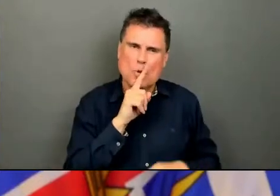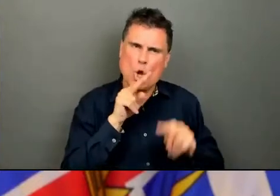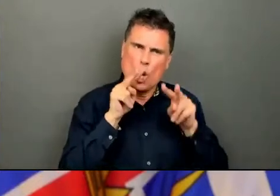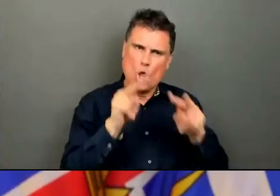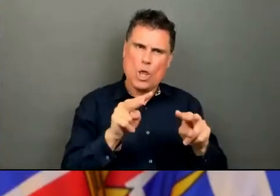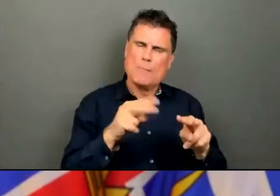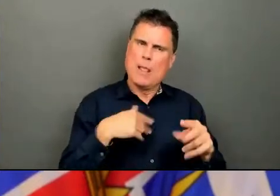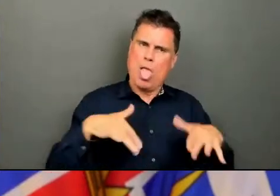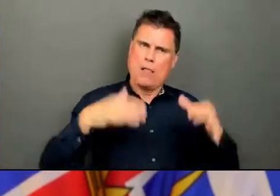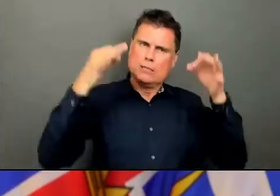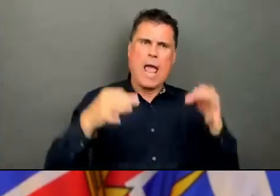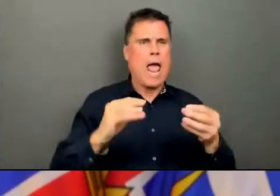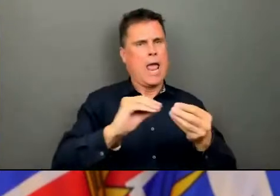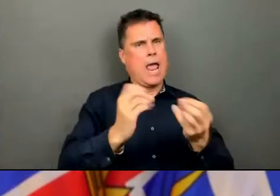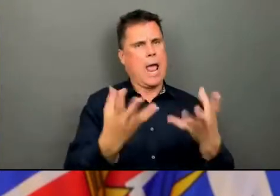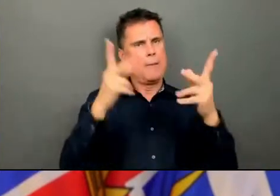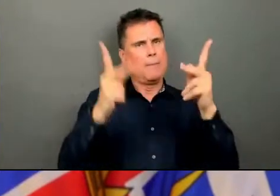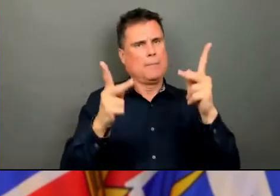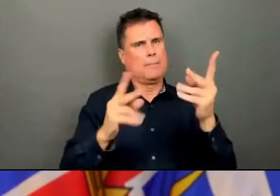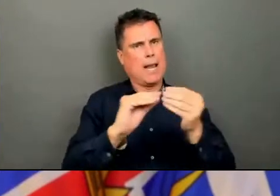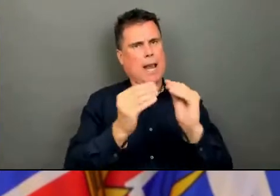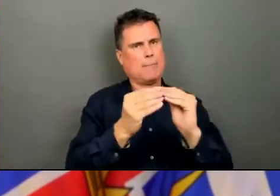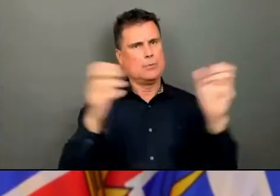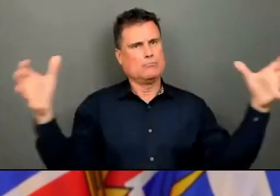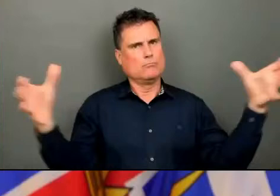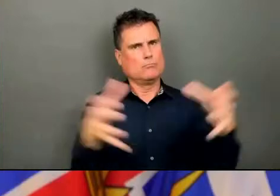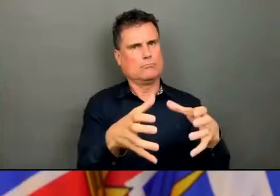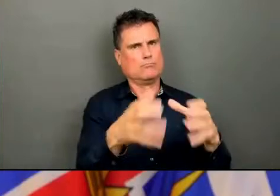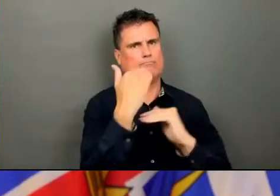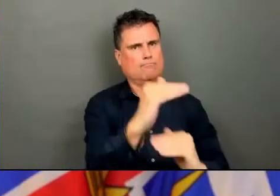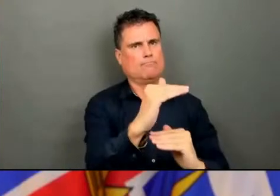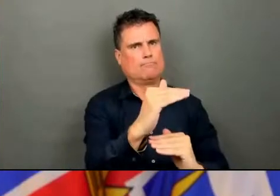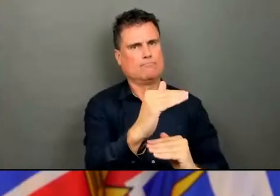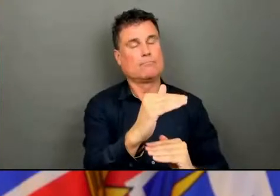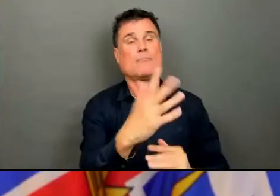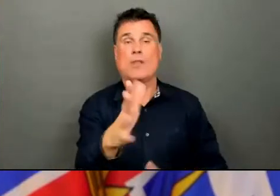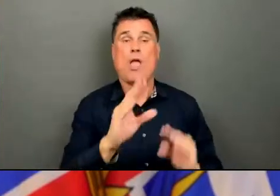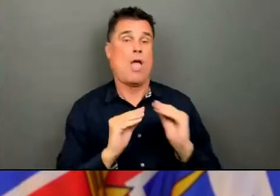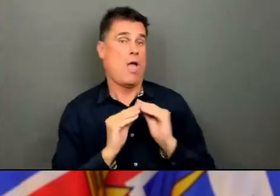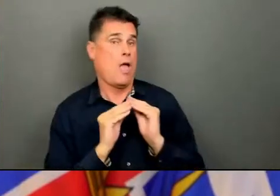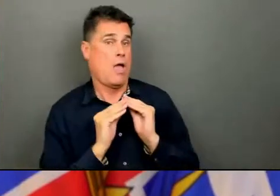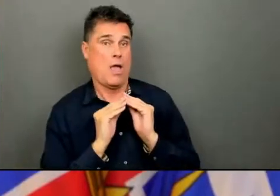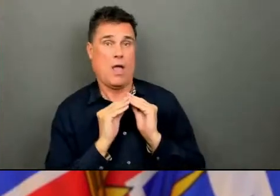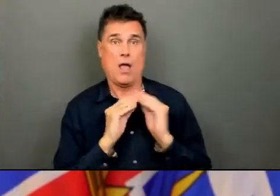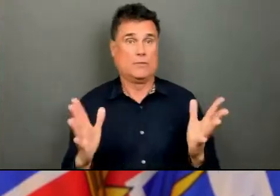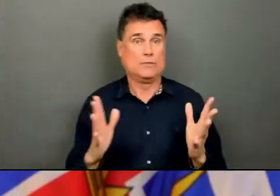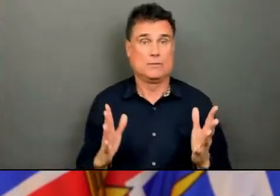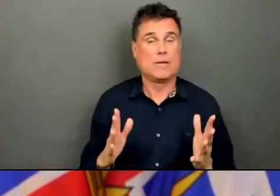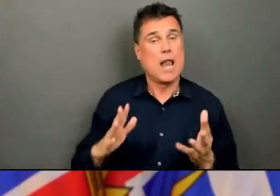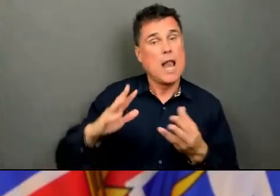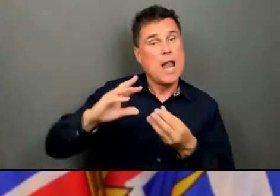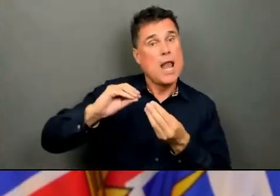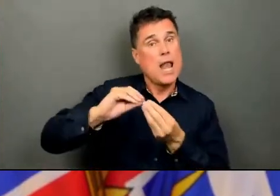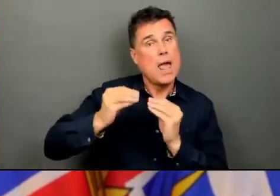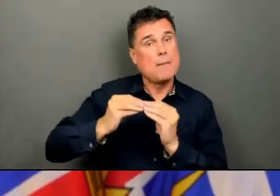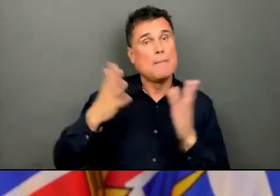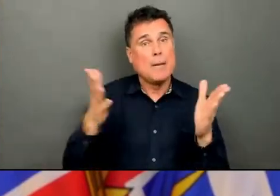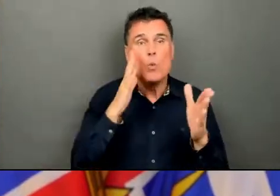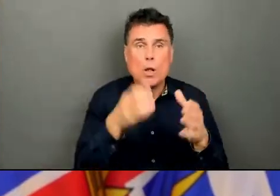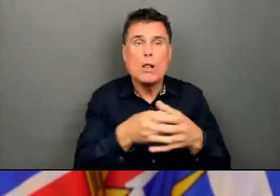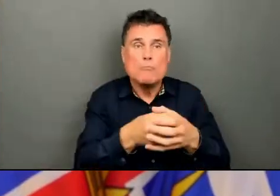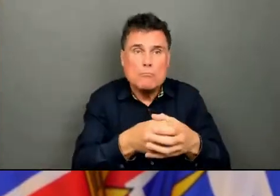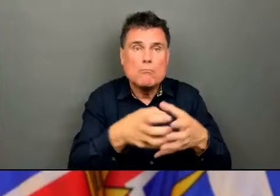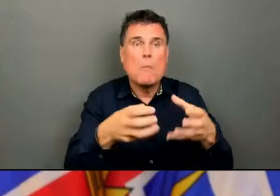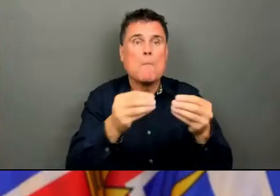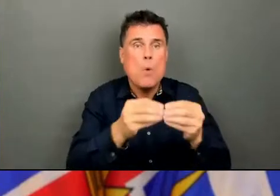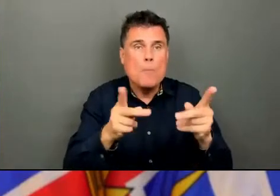have signaled that they will, of course, be higher than they are now, and that depending on how things go, we hope to get back to a sense of